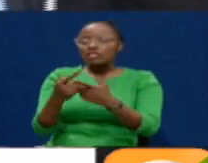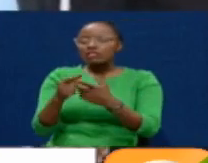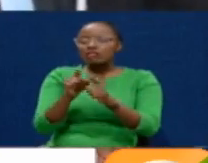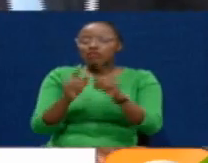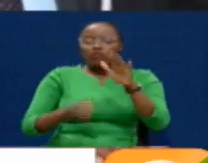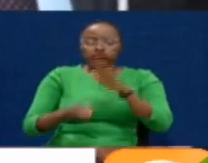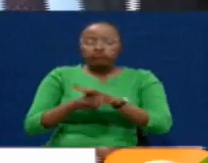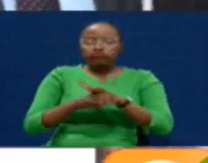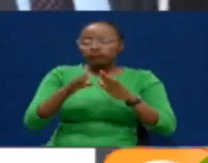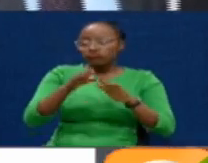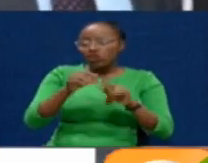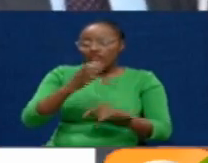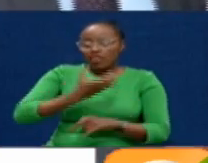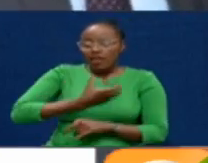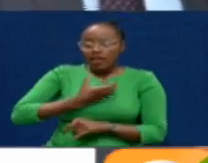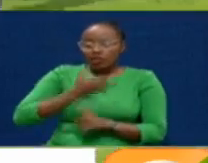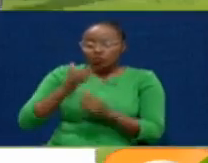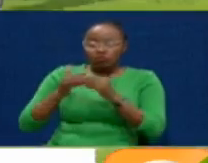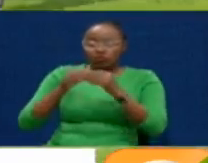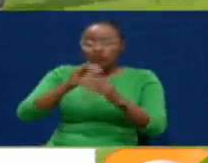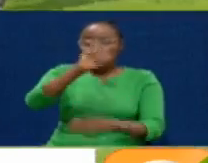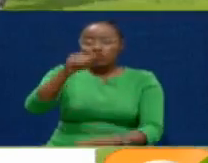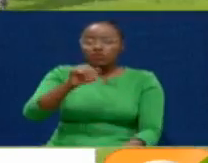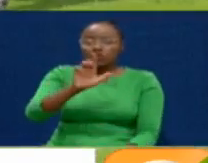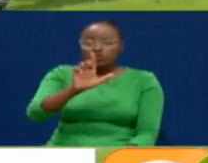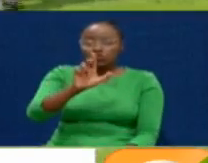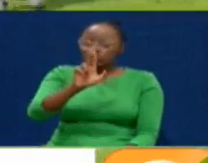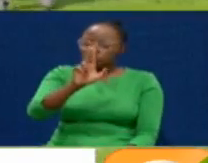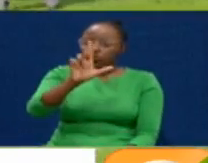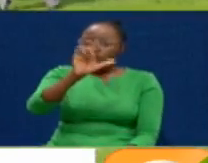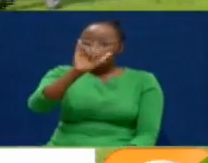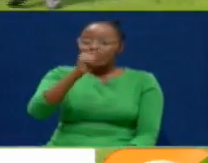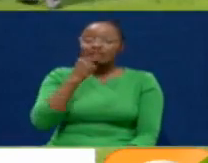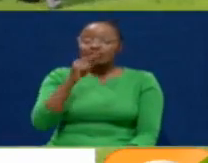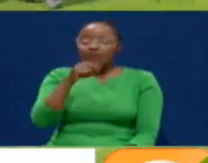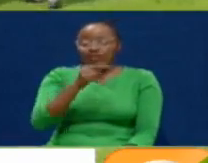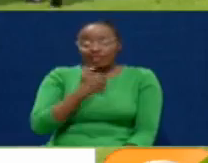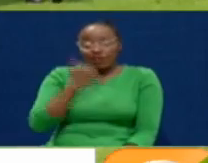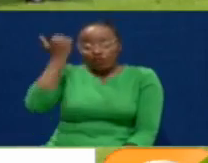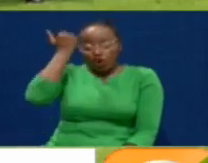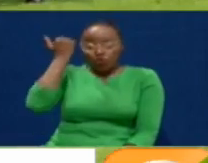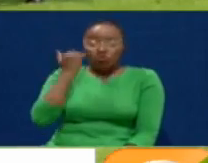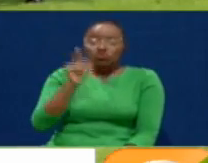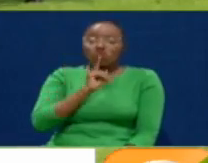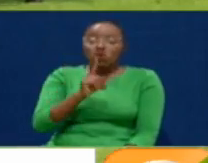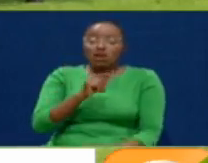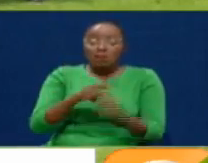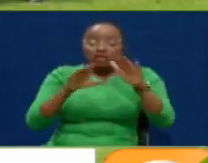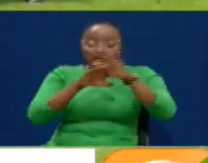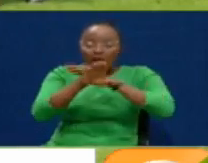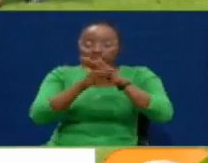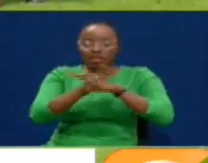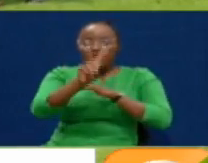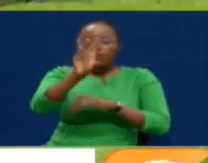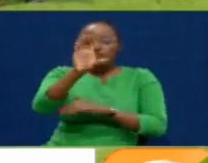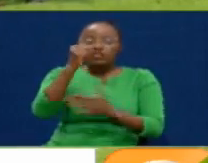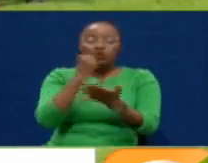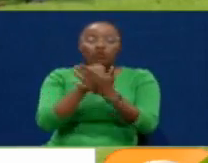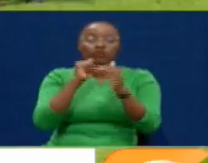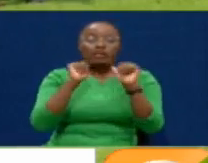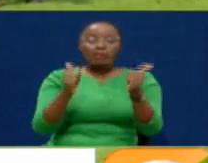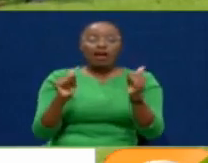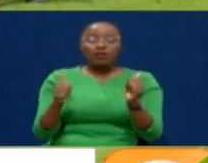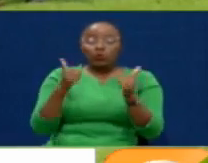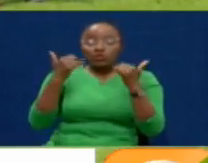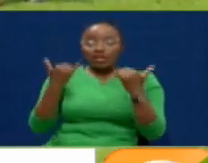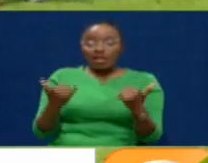council led by Professor Julia Ojambo. Kiama is clinging on to an interim High Court order, but has not been able to access the Vice Chancellor's office that